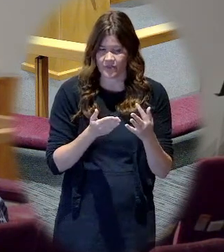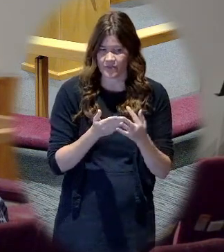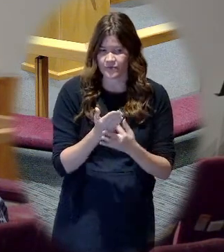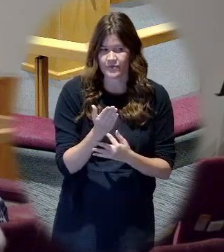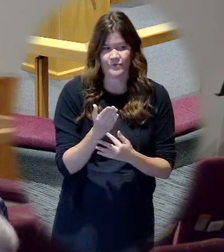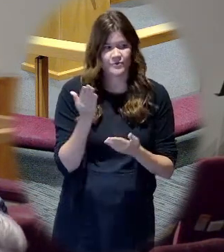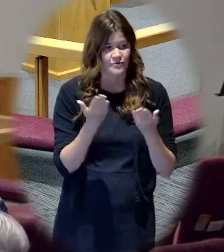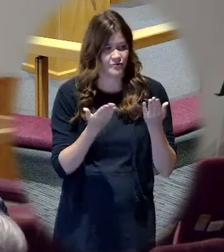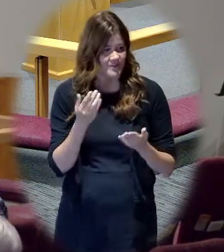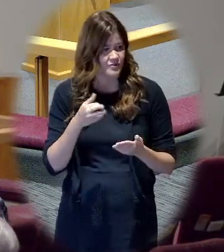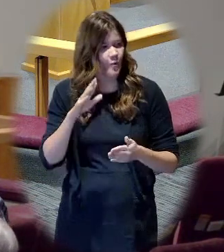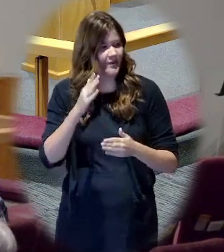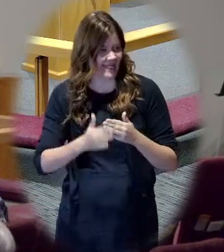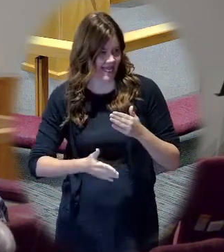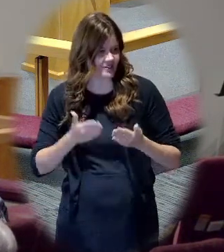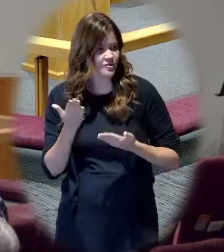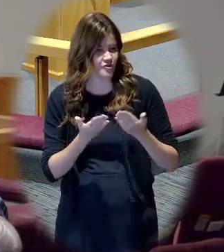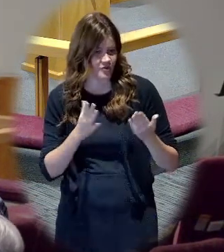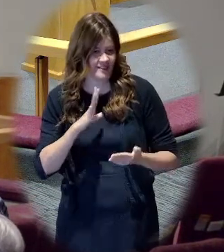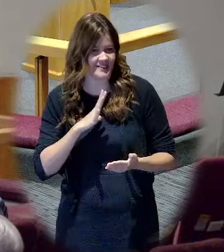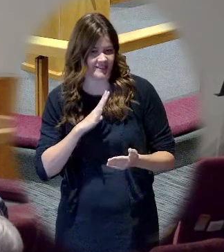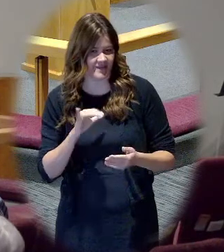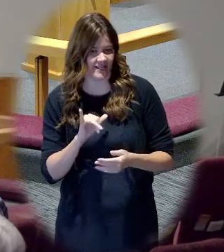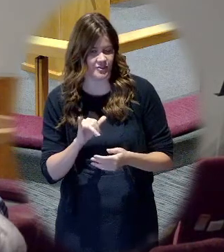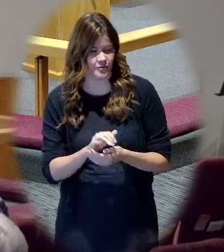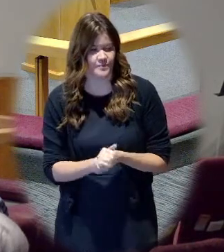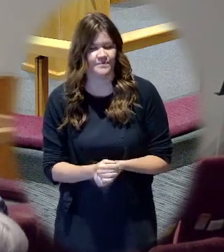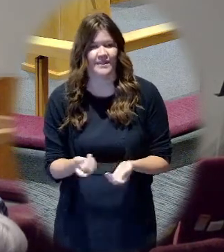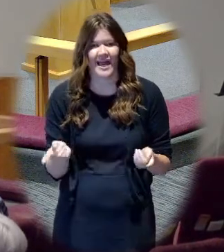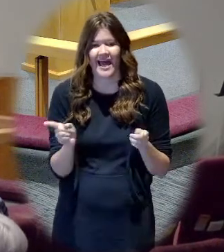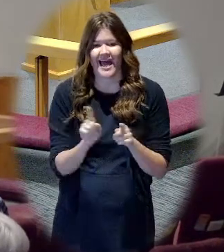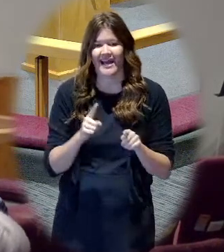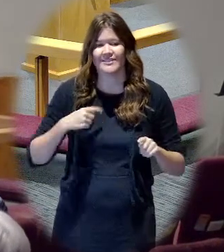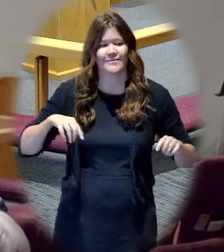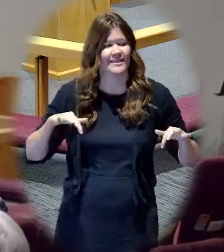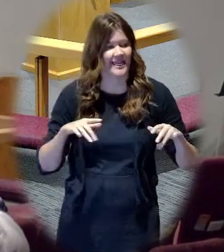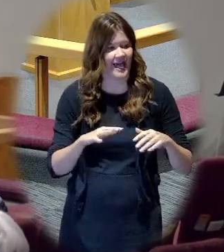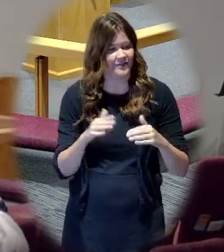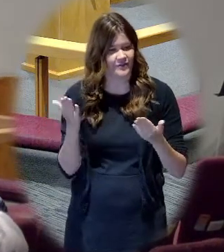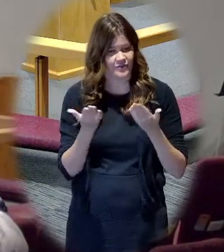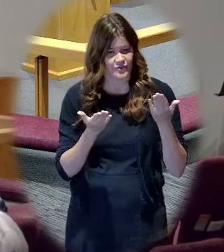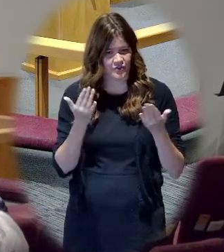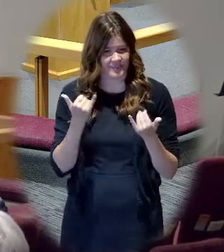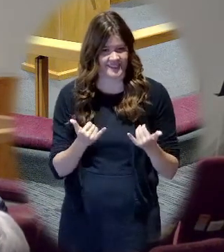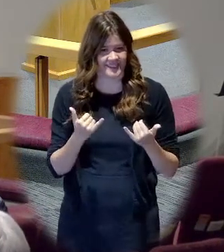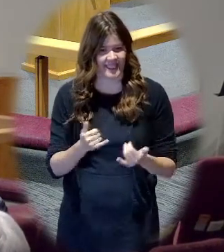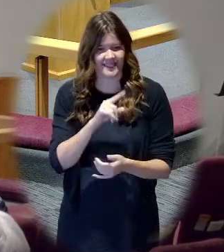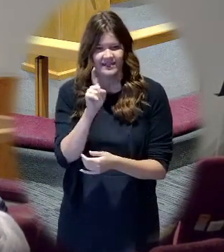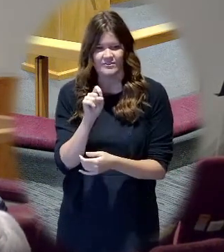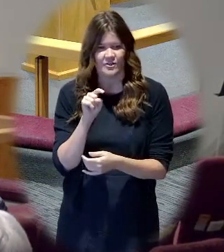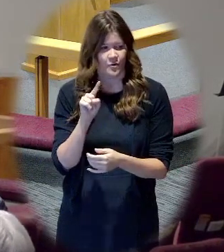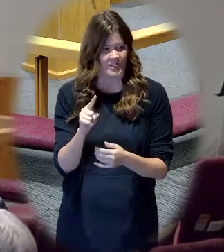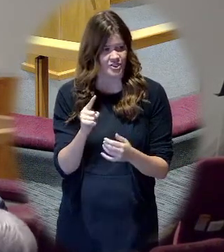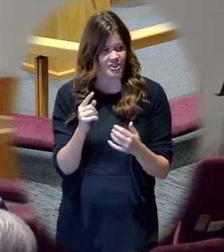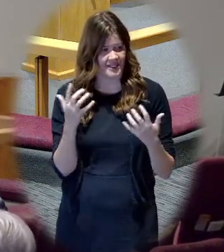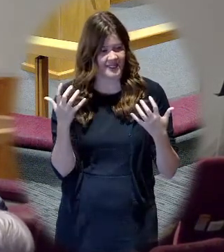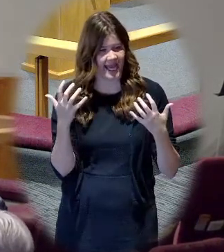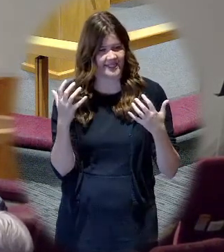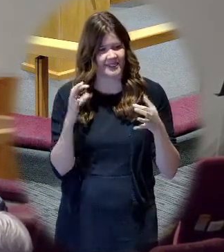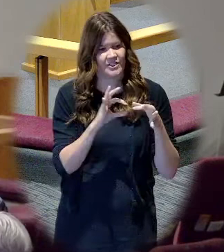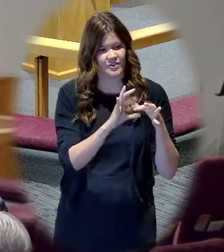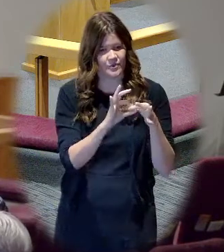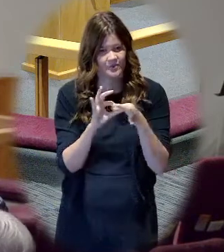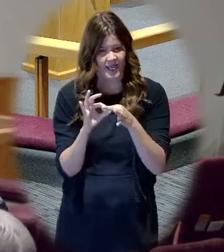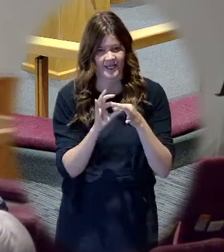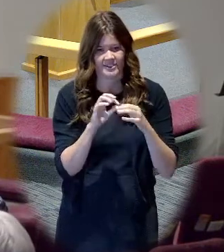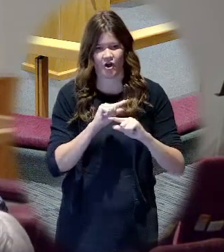end. As we gather for worship this morning, there's a question that kind of ties our lectionary